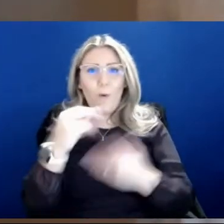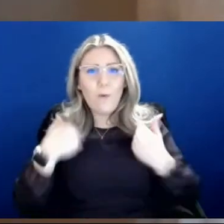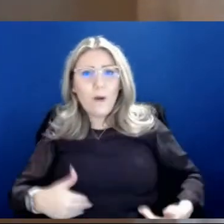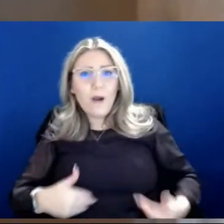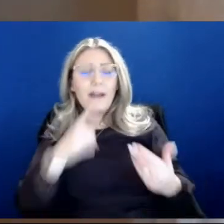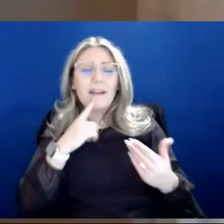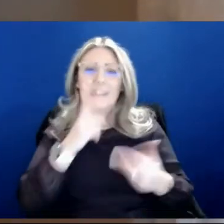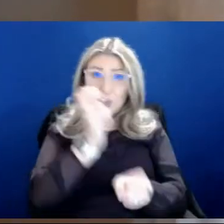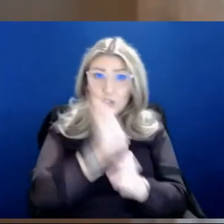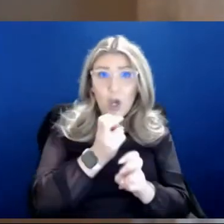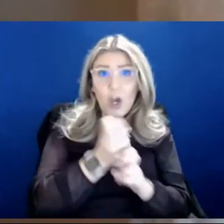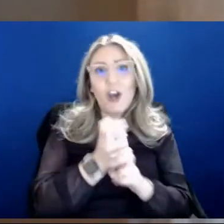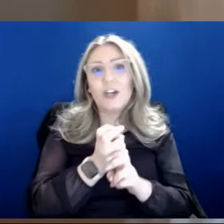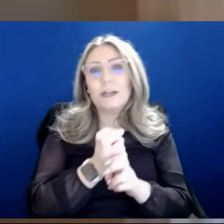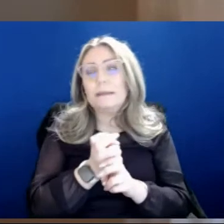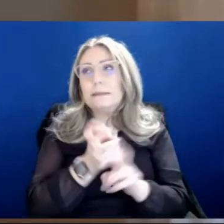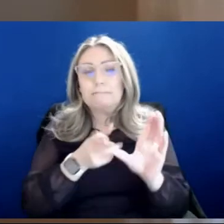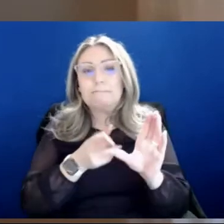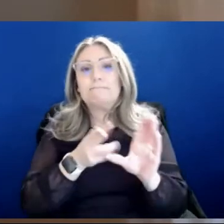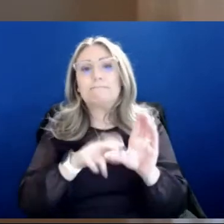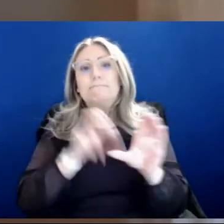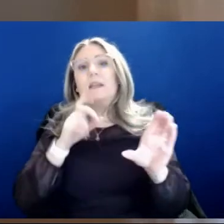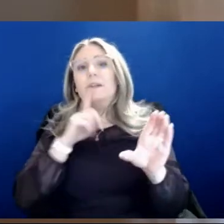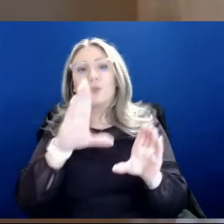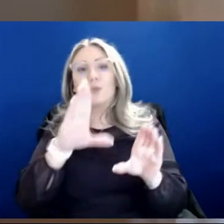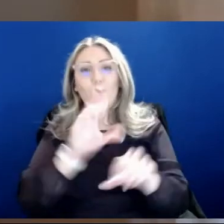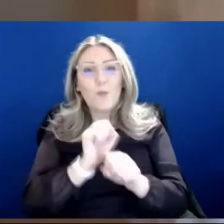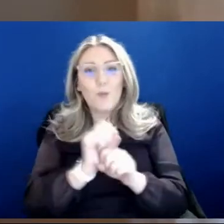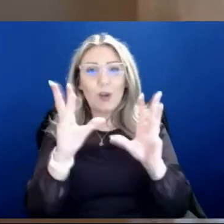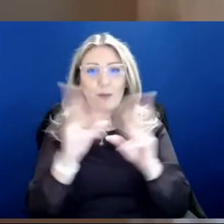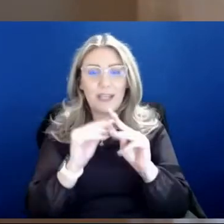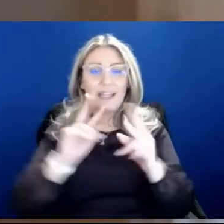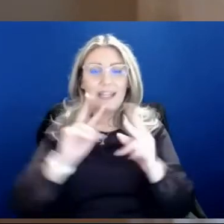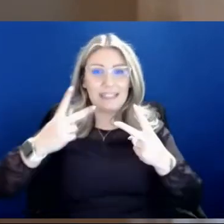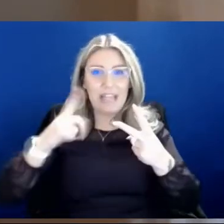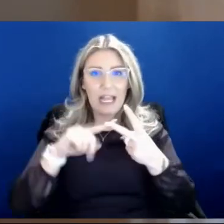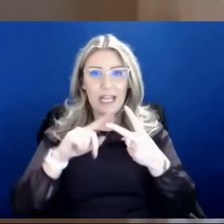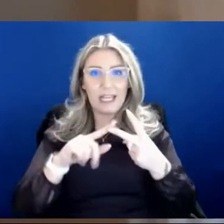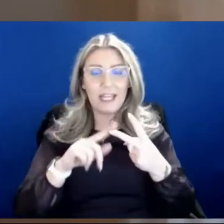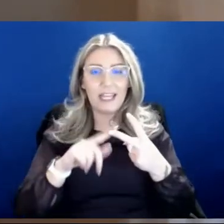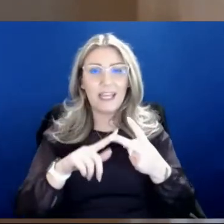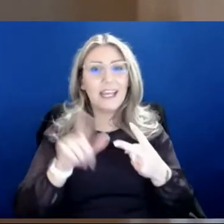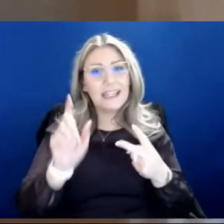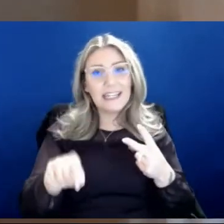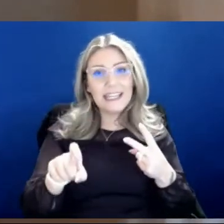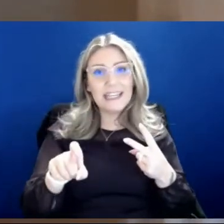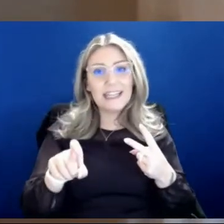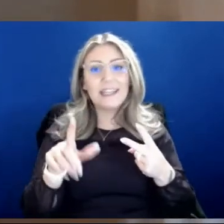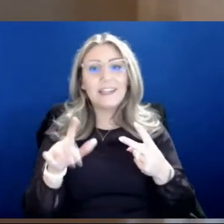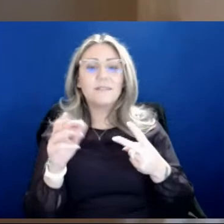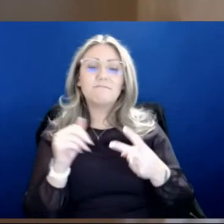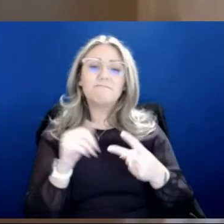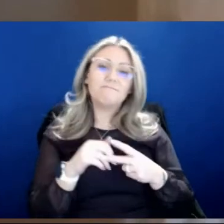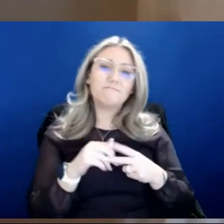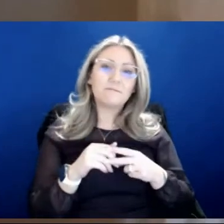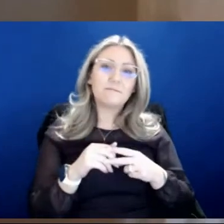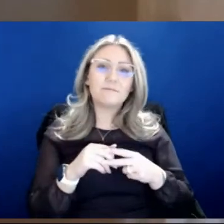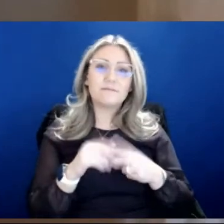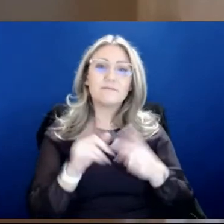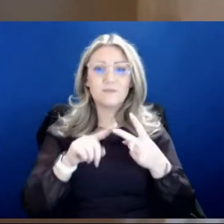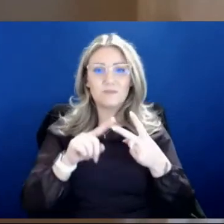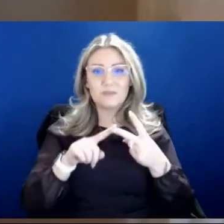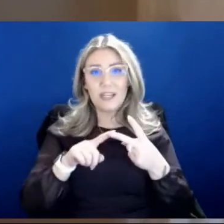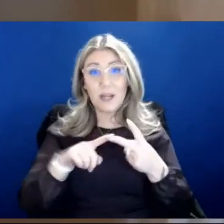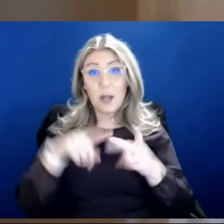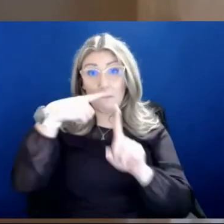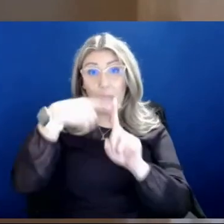get out of all your work meetings. Two, definitely, I think you need to have a positive